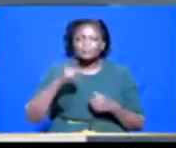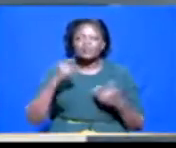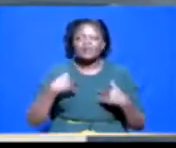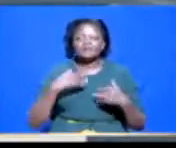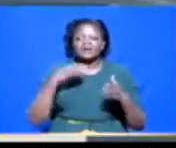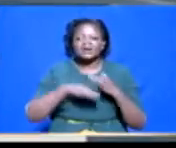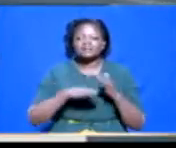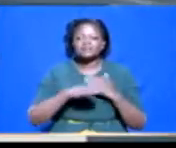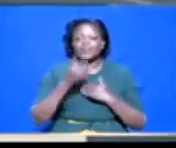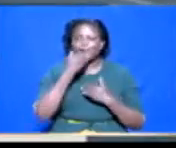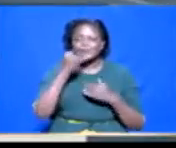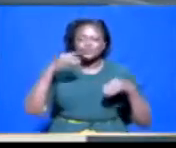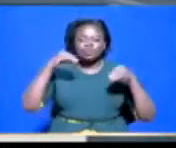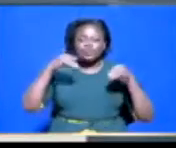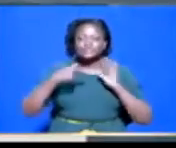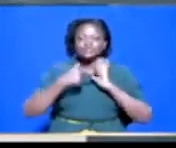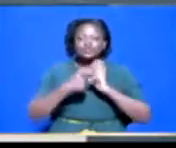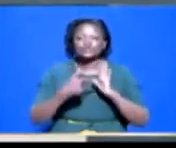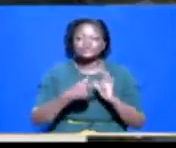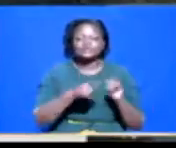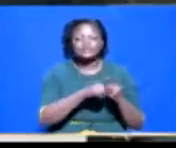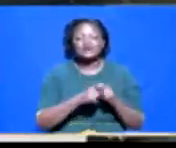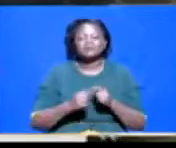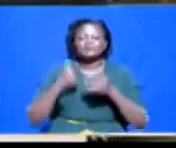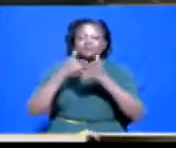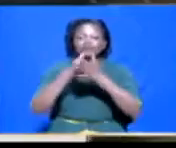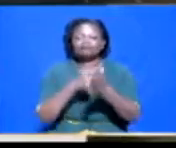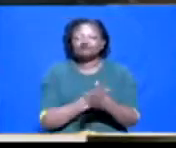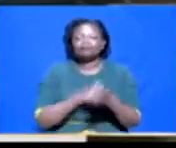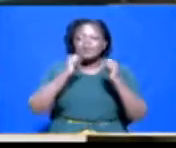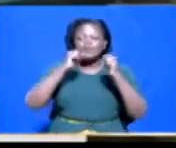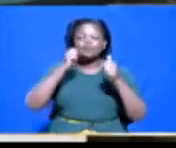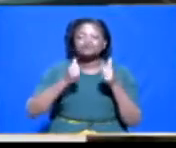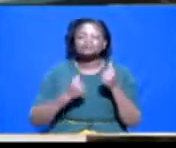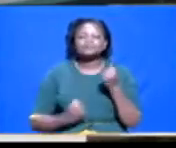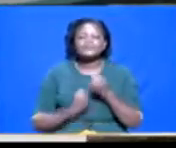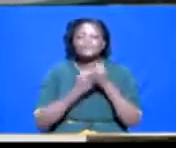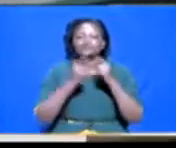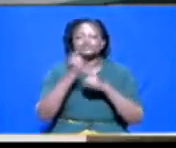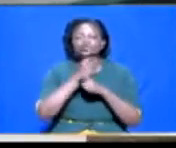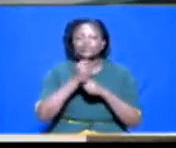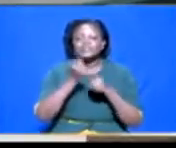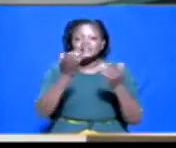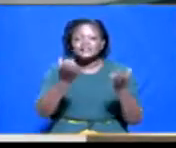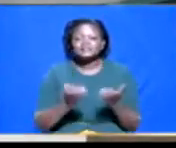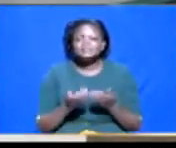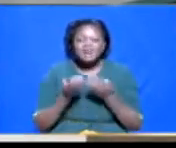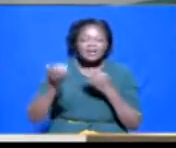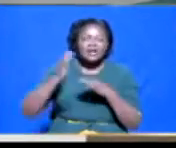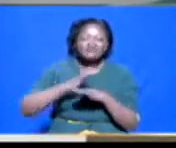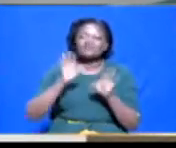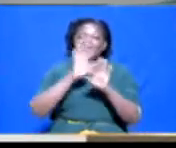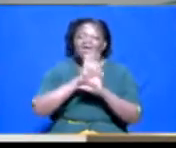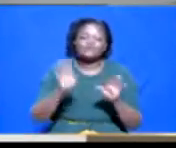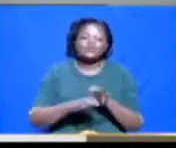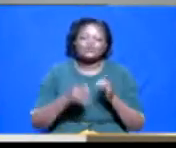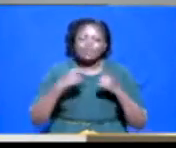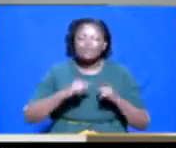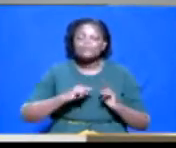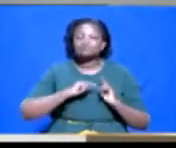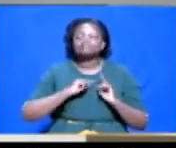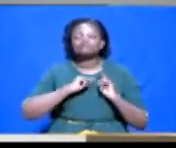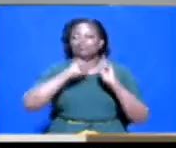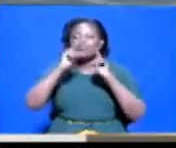to the best quality shoes as part of the sponsorship deal, which will also support his training needs and cover his logistics to allow him attend other